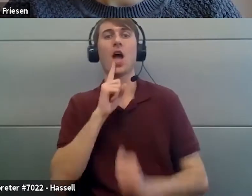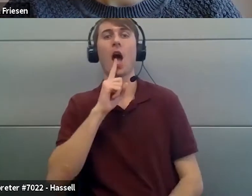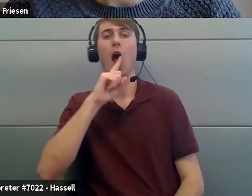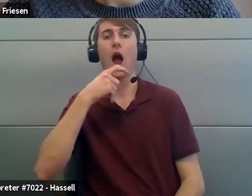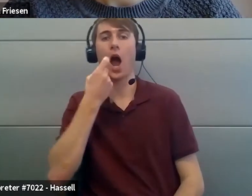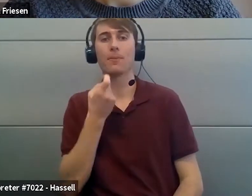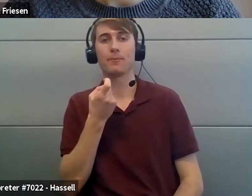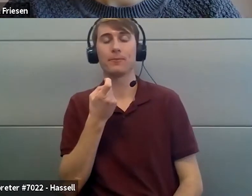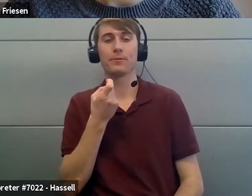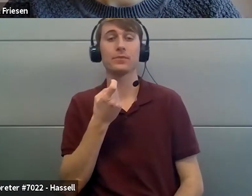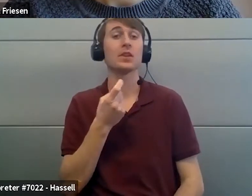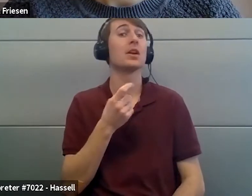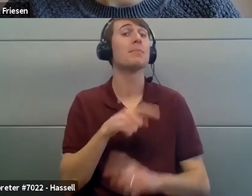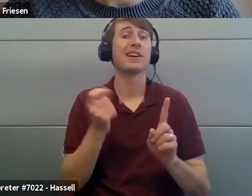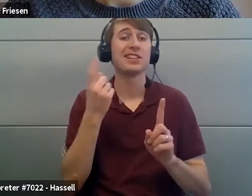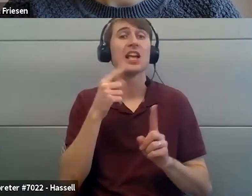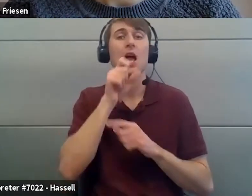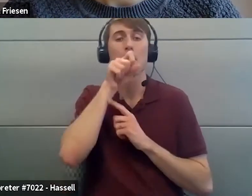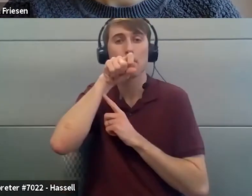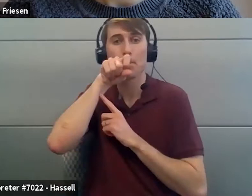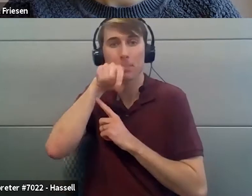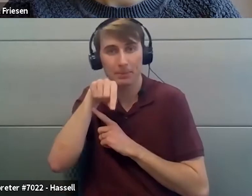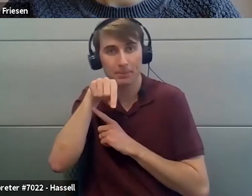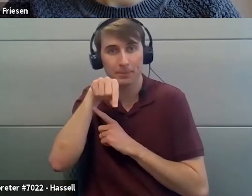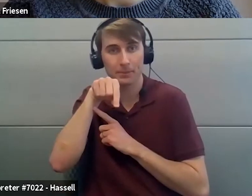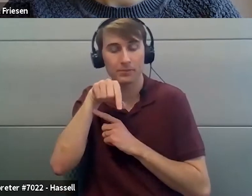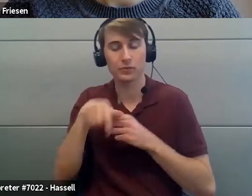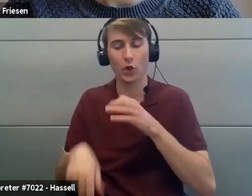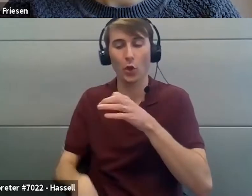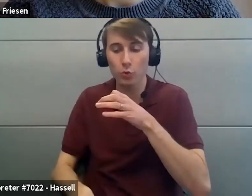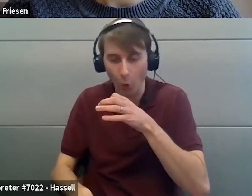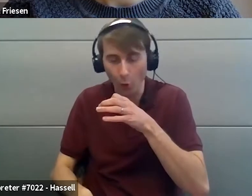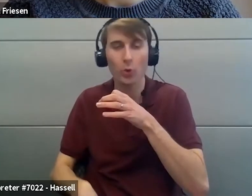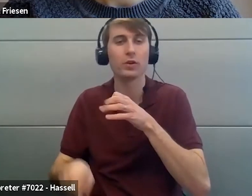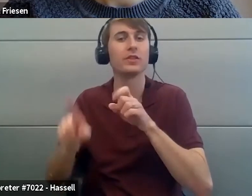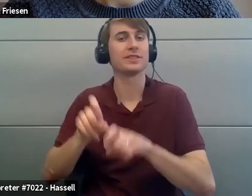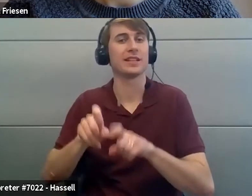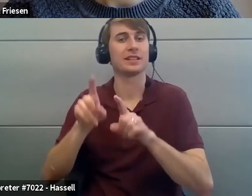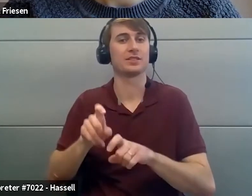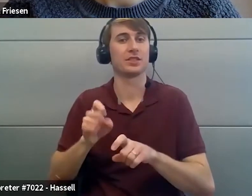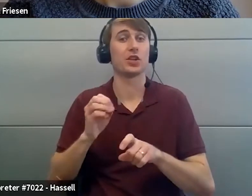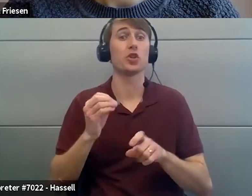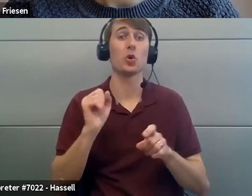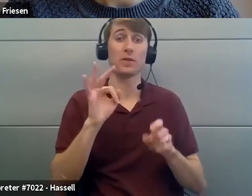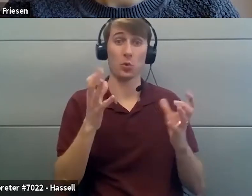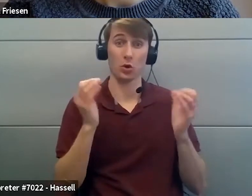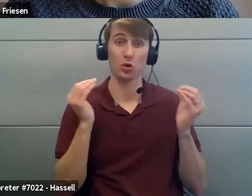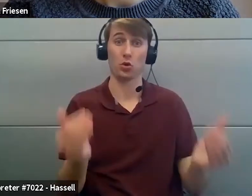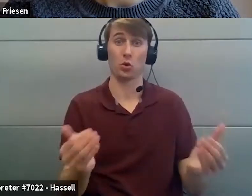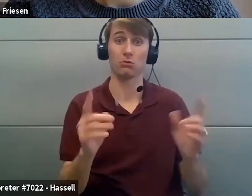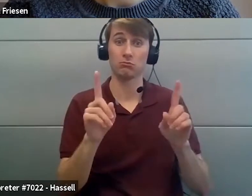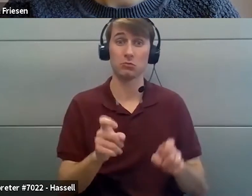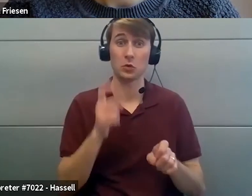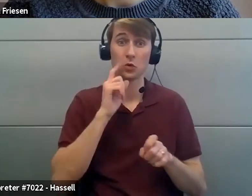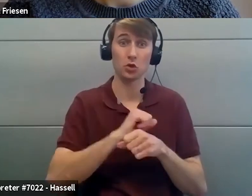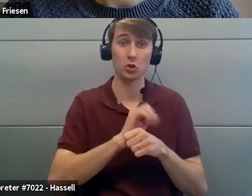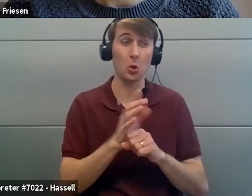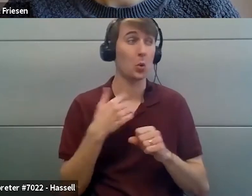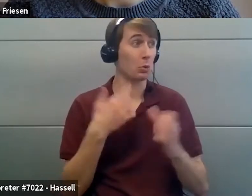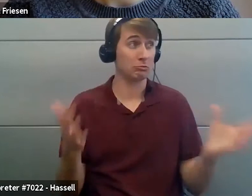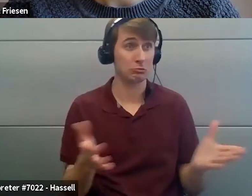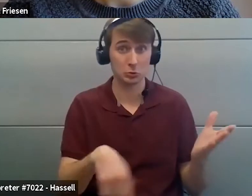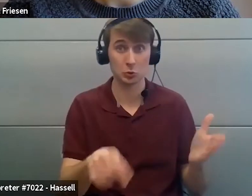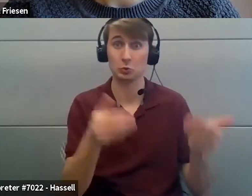spit test. So if you want to be tested for COVID, which we would absolutely encourage, go on in there and we'll give